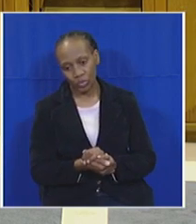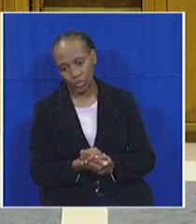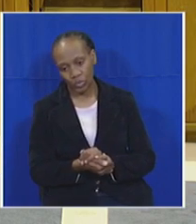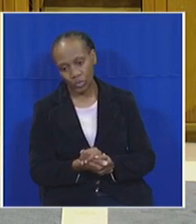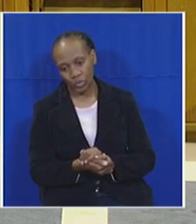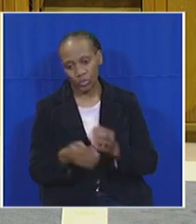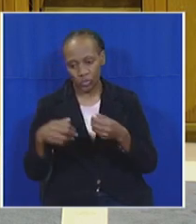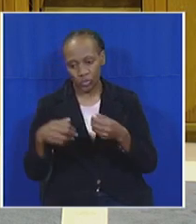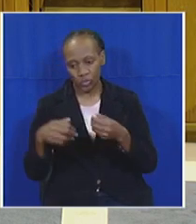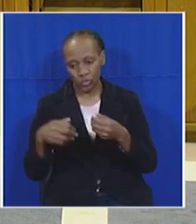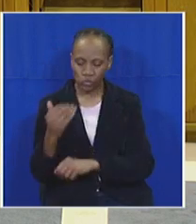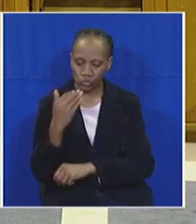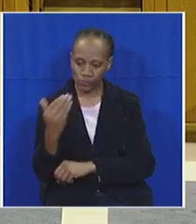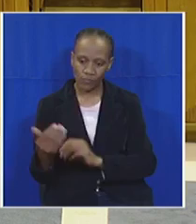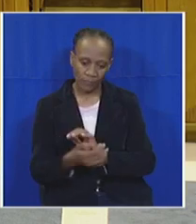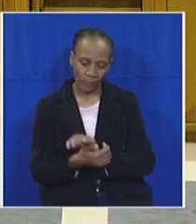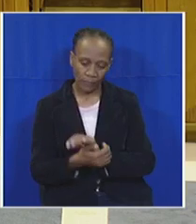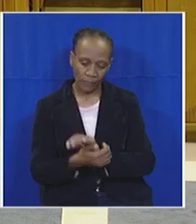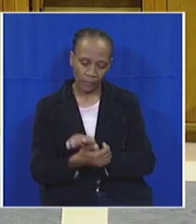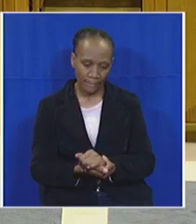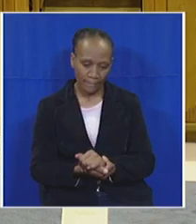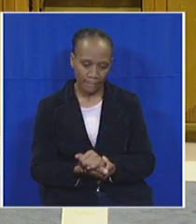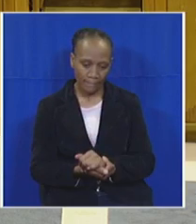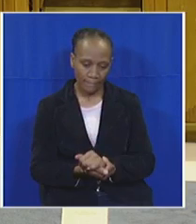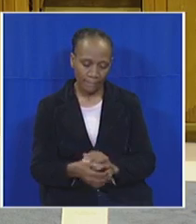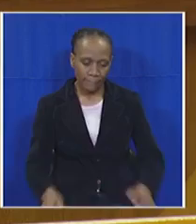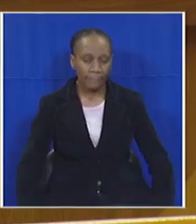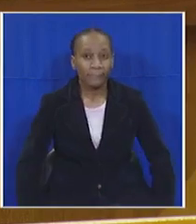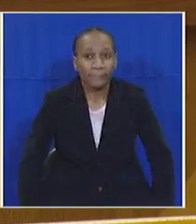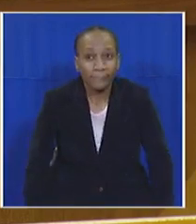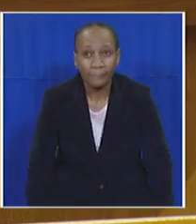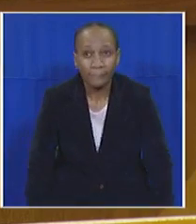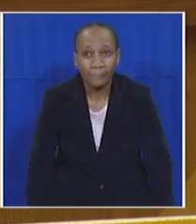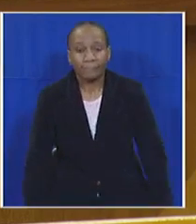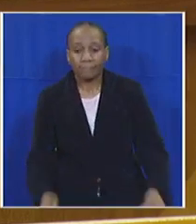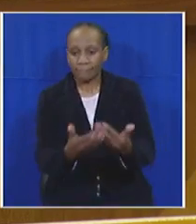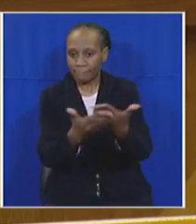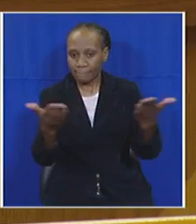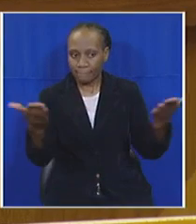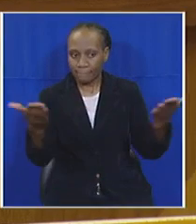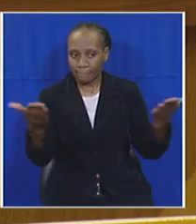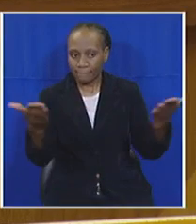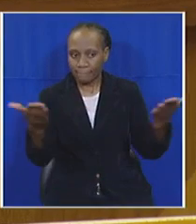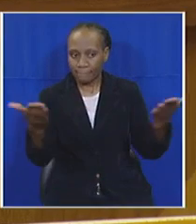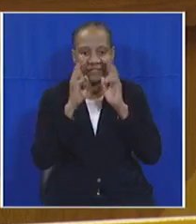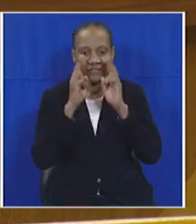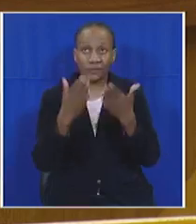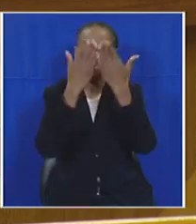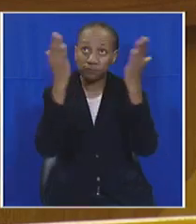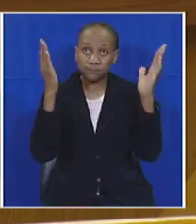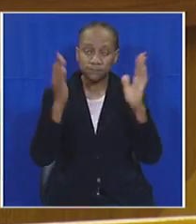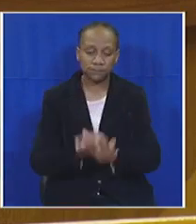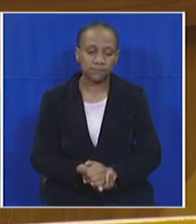Sihlalo hlonipekileyo, abahlonishwa bonke endlini nezethameli. Sihlangana kule ndlu izwe